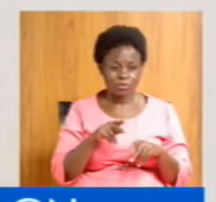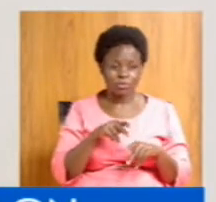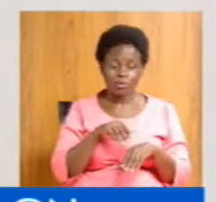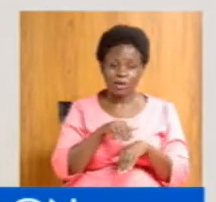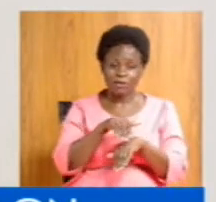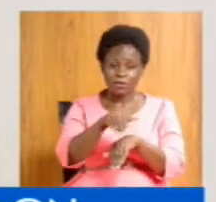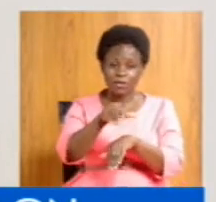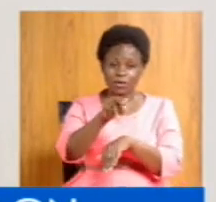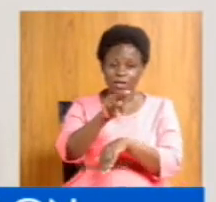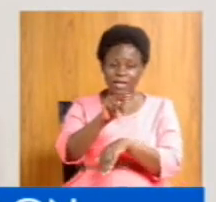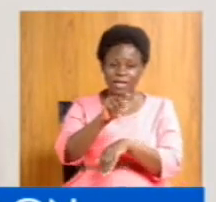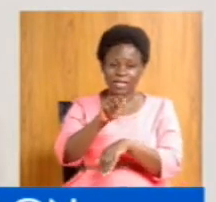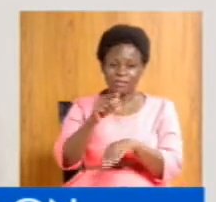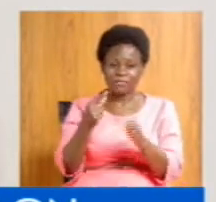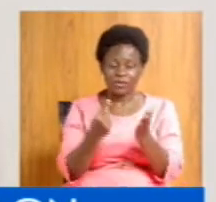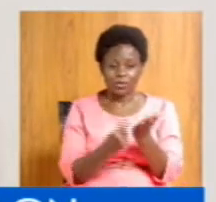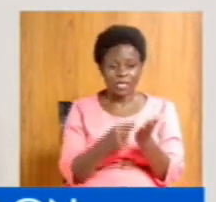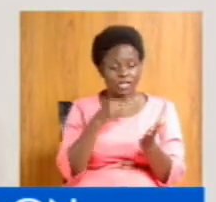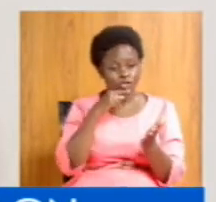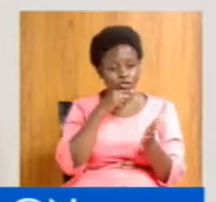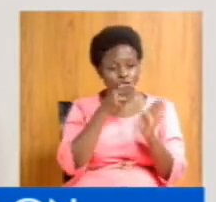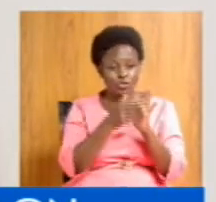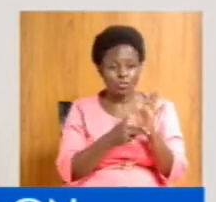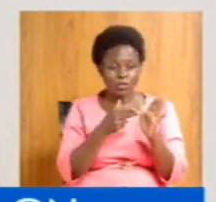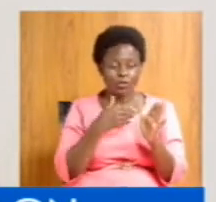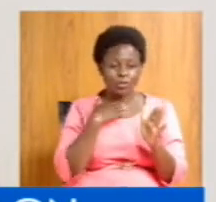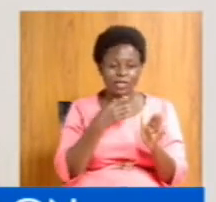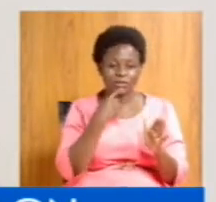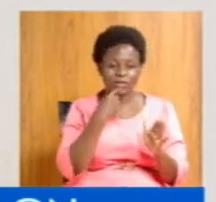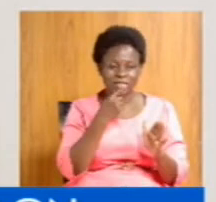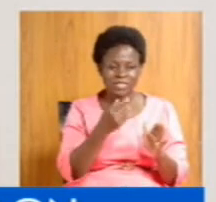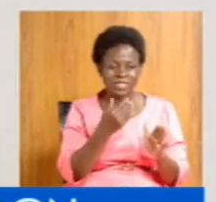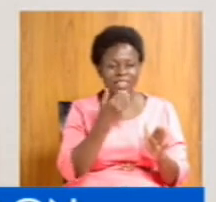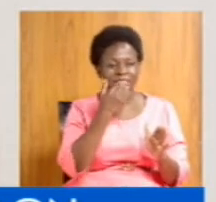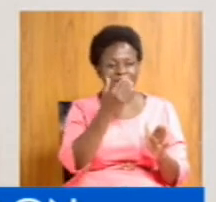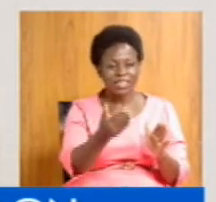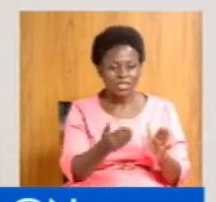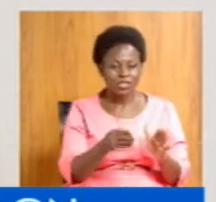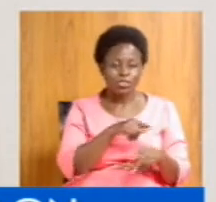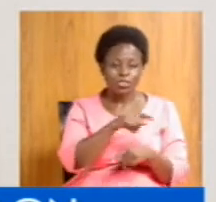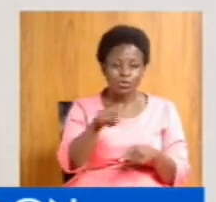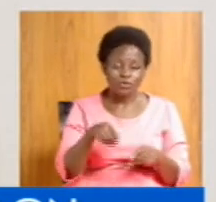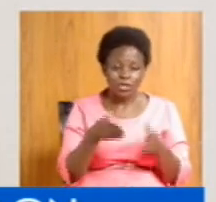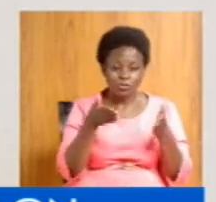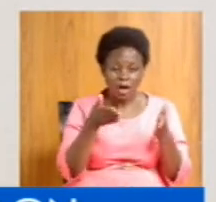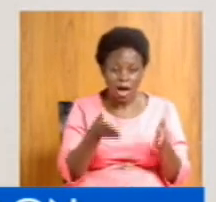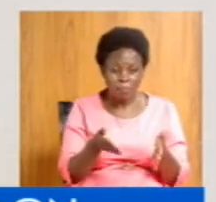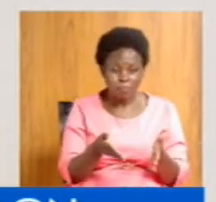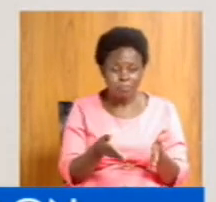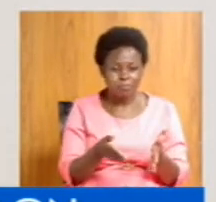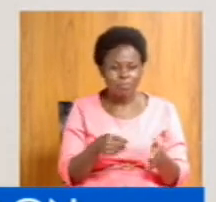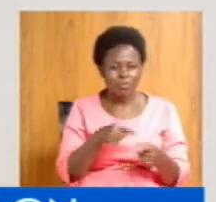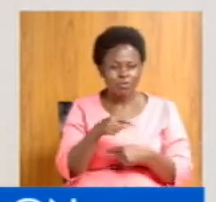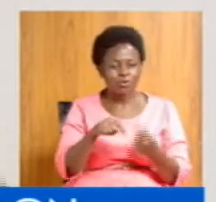following us on NTV Uganda on our social media platforms we want to say Kwaheri for you but for those of us who are here in the auditorium